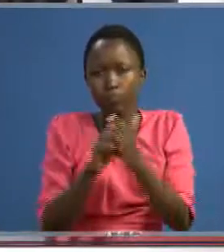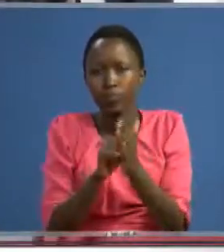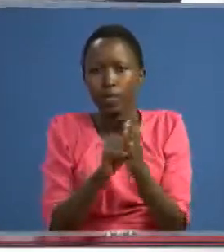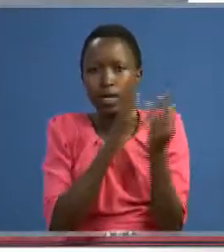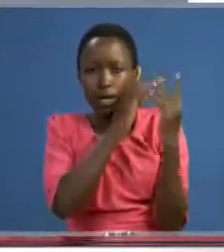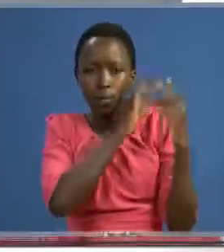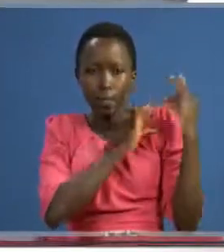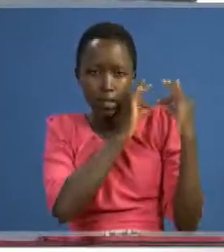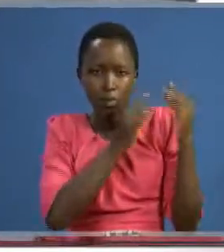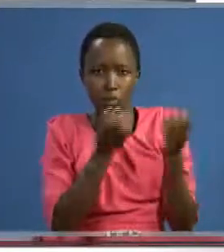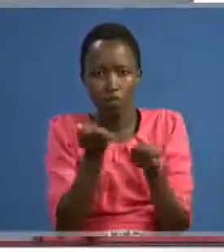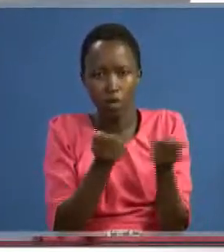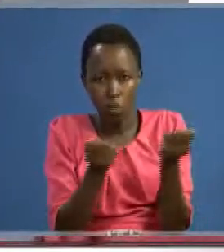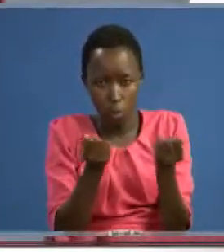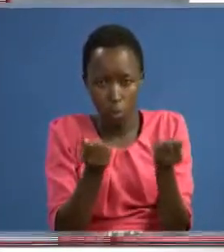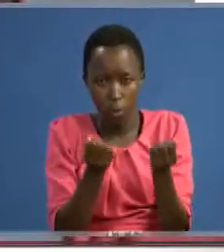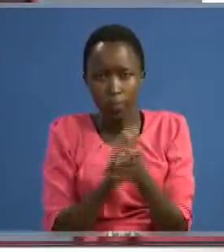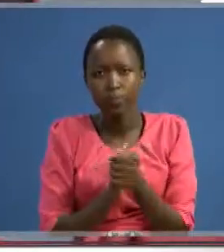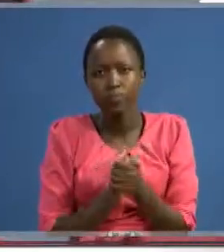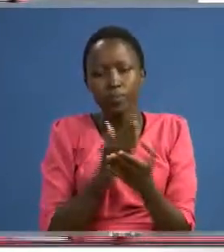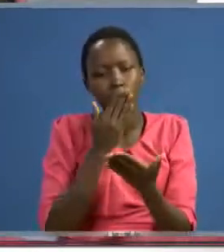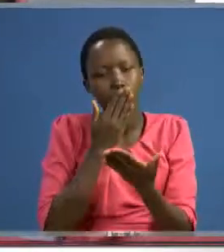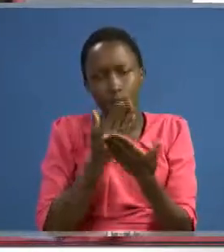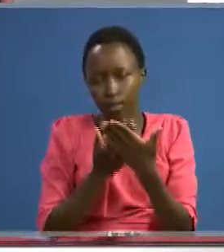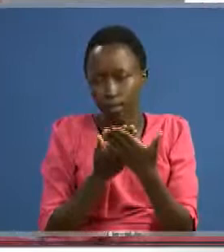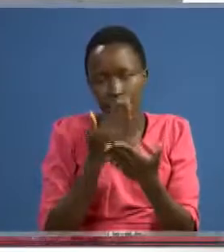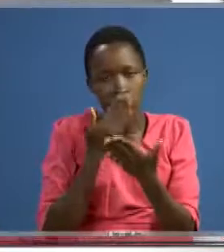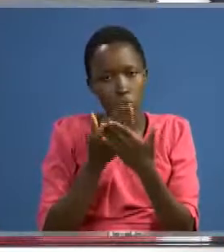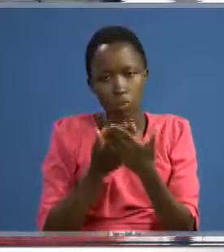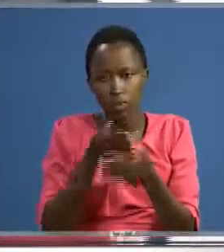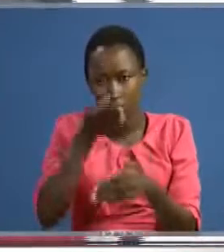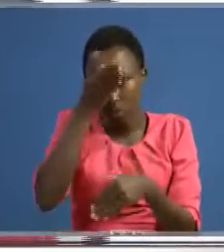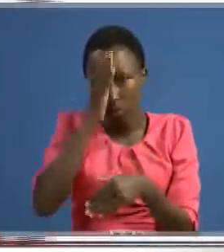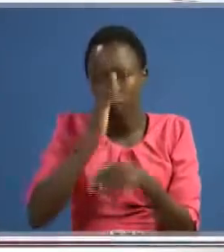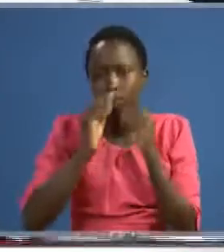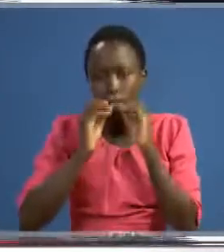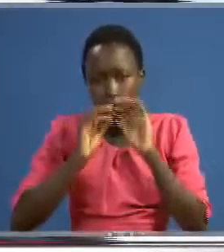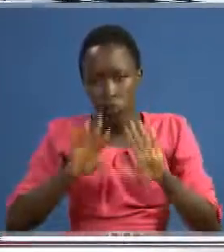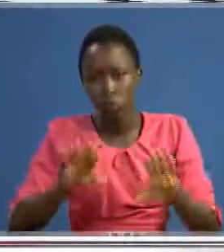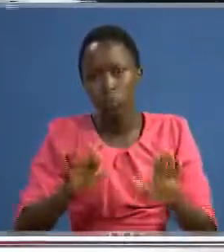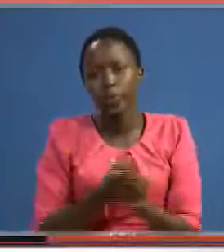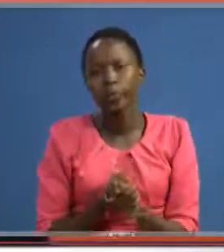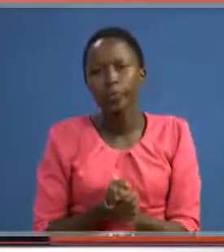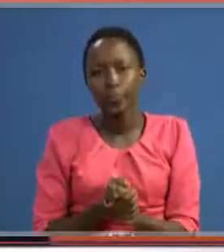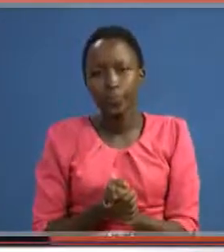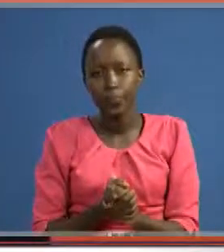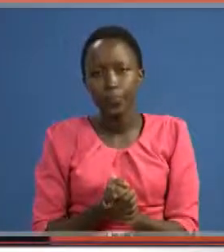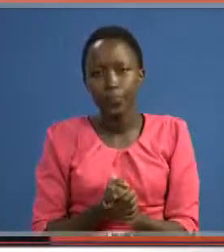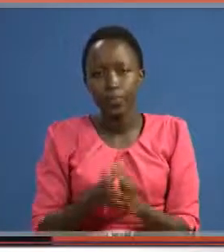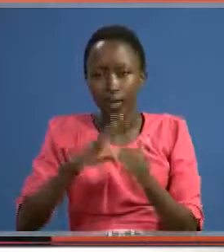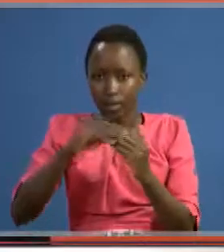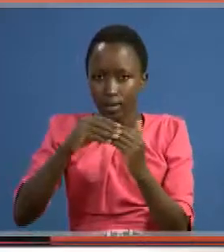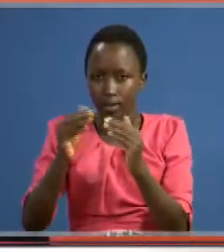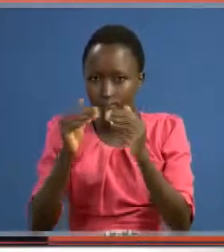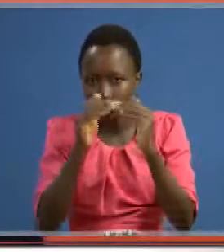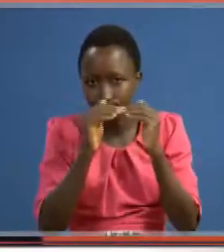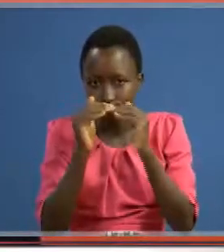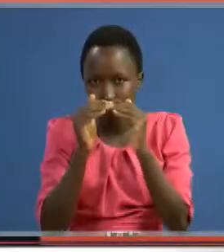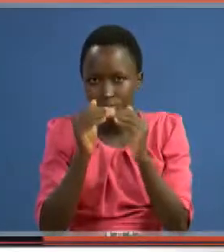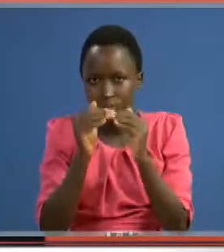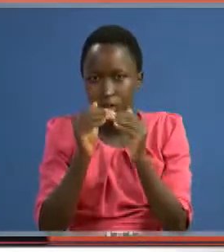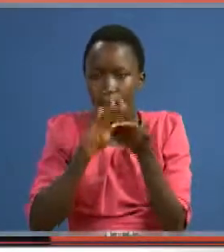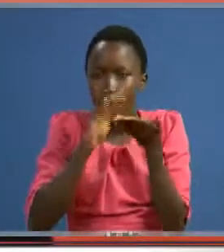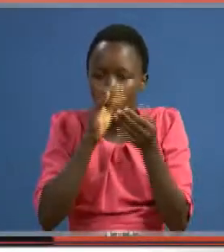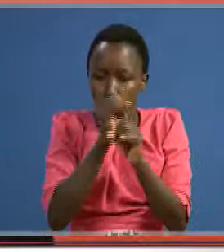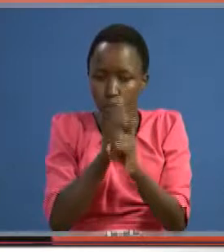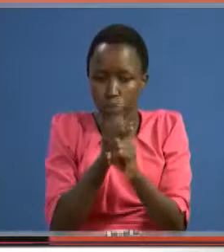reliable vehicles. Asante, na Mungu akubariki. Asante, kila la heri. Asante, gari yako. It will create a level playing field. It will create